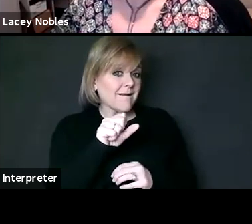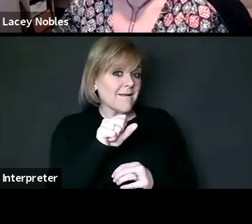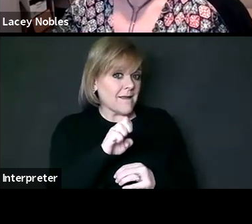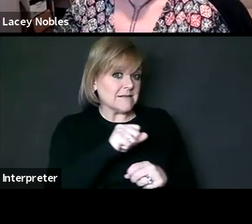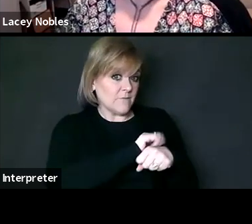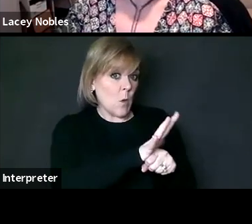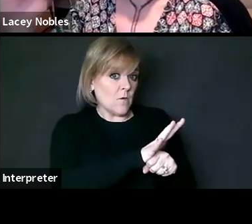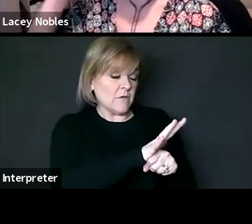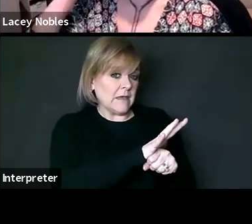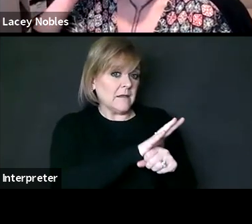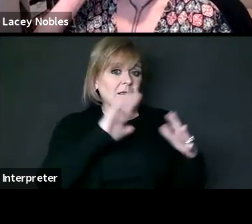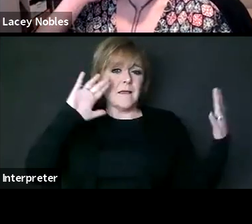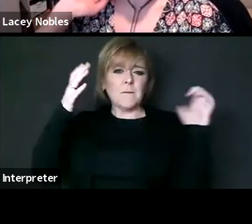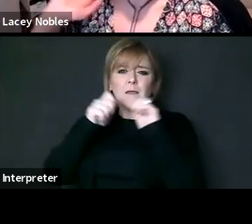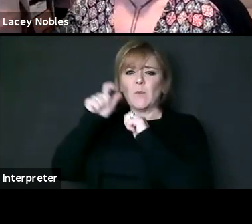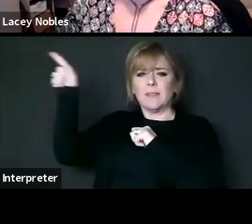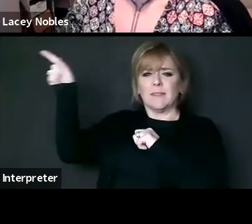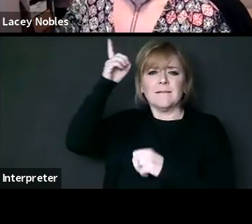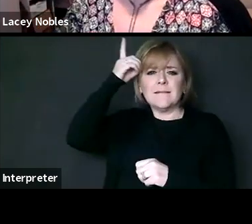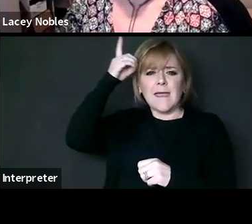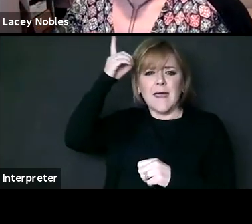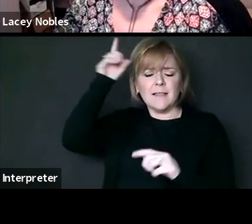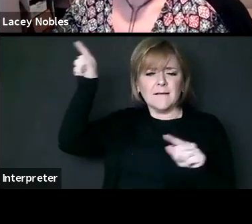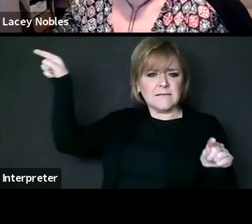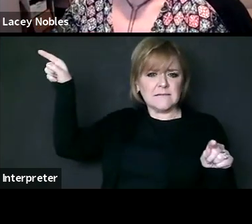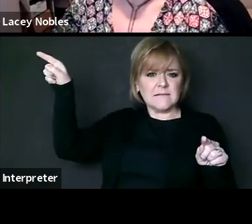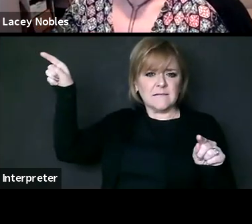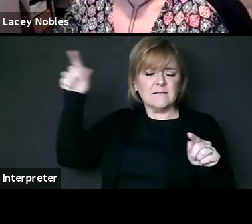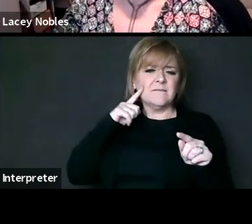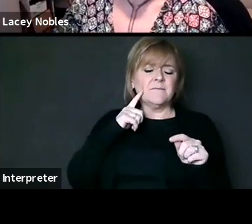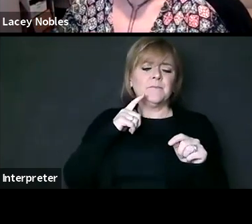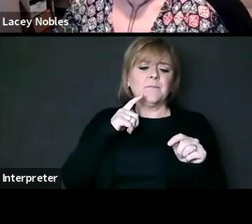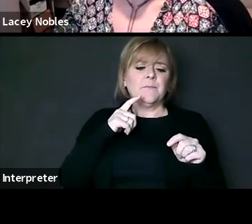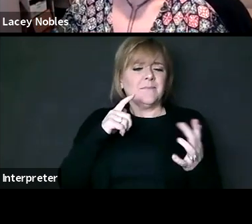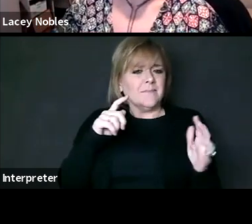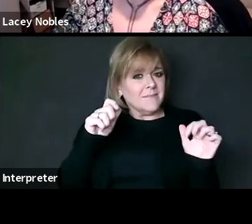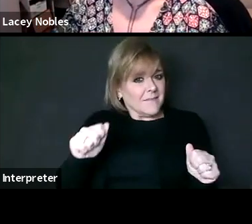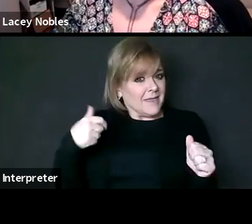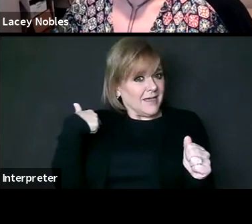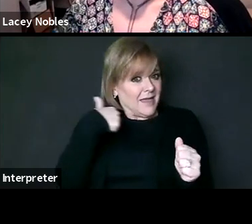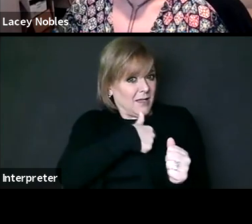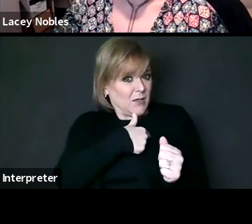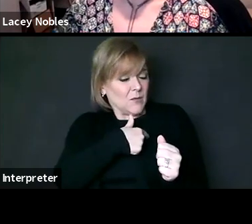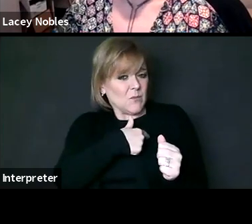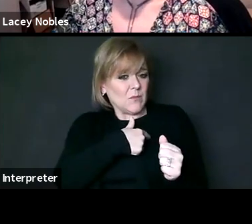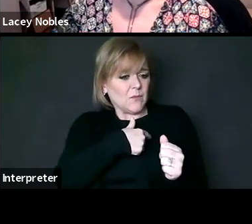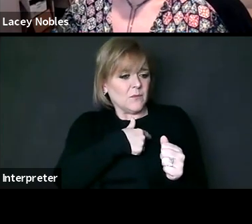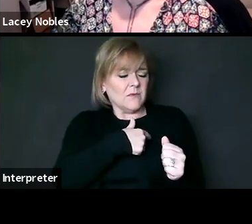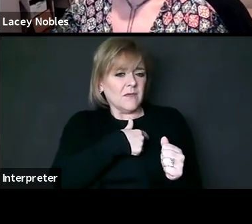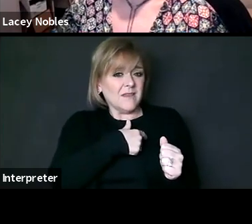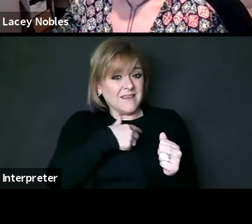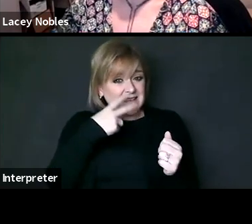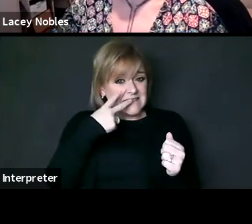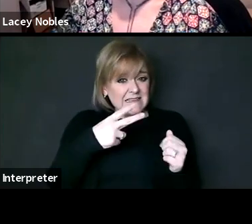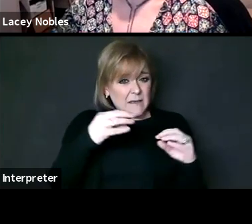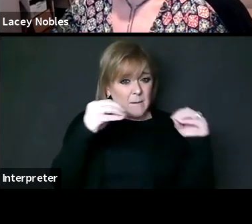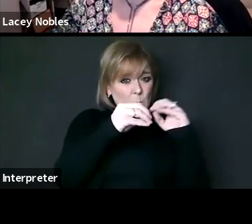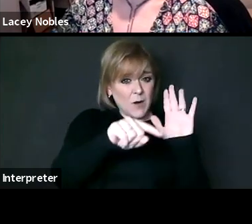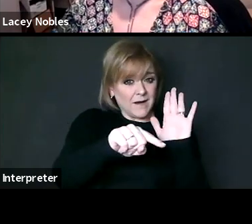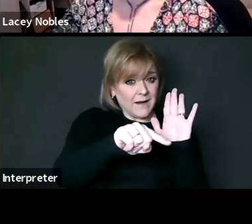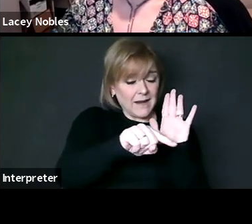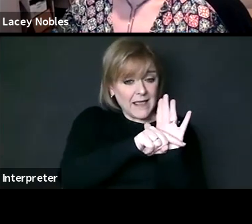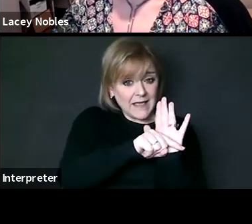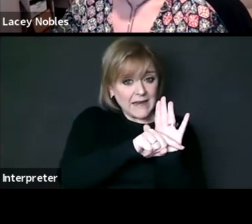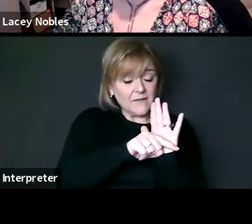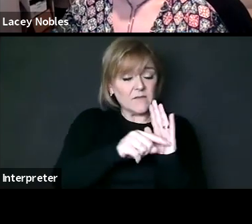than Dallas does. Can we talk about, are we seeing more negatives